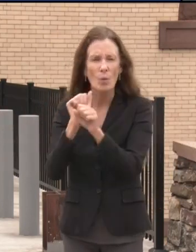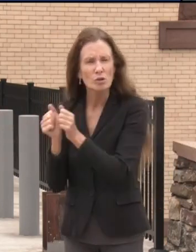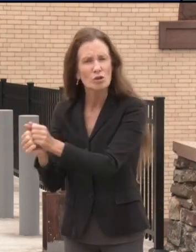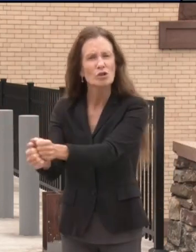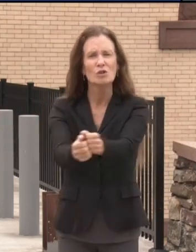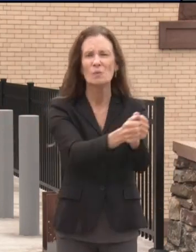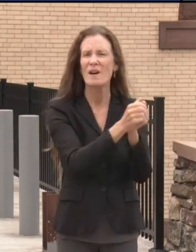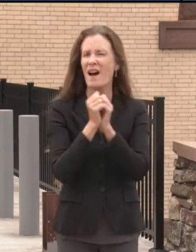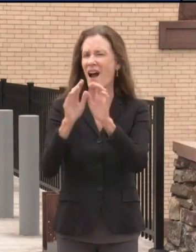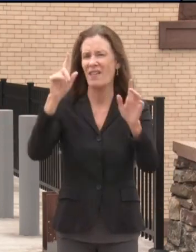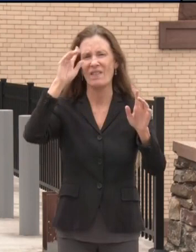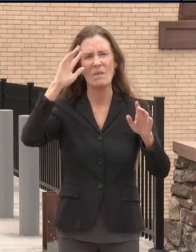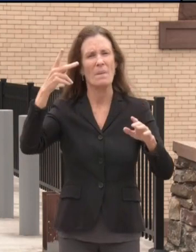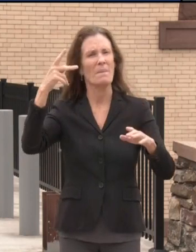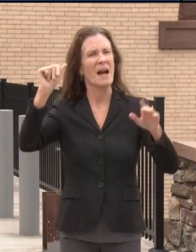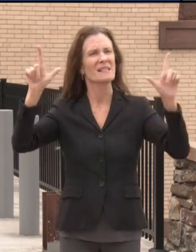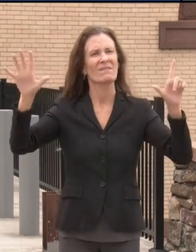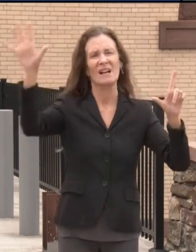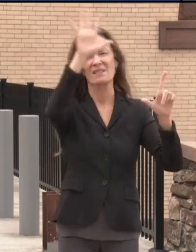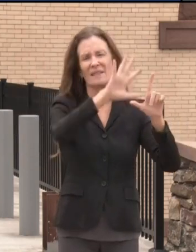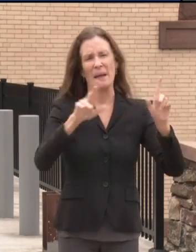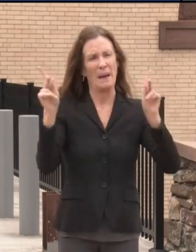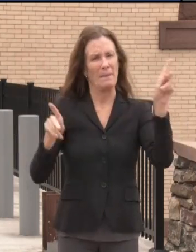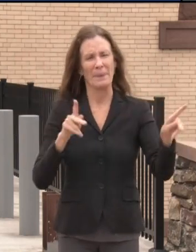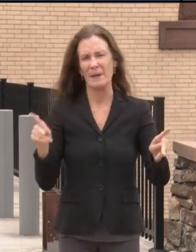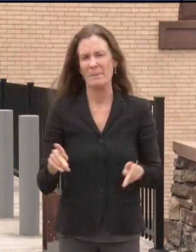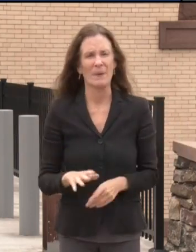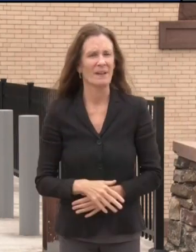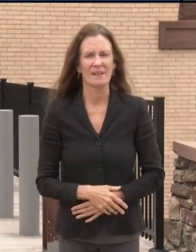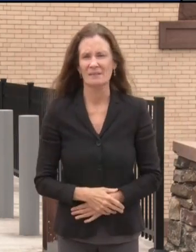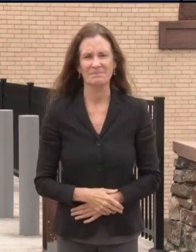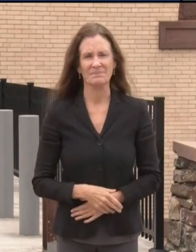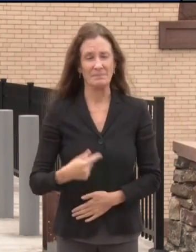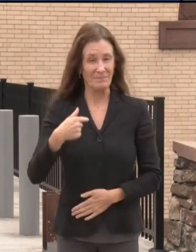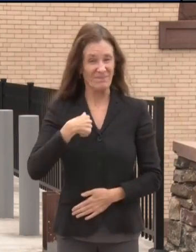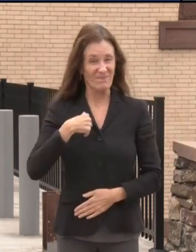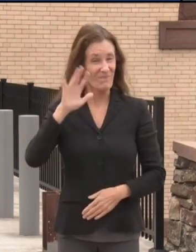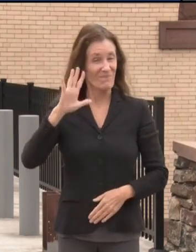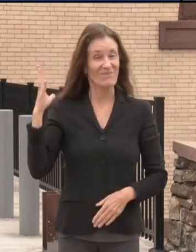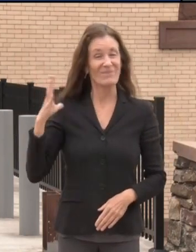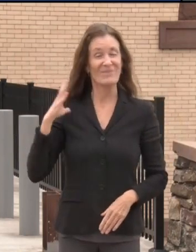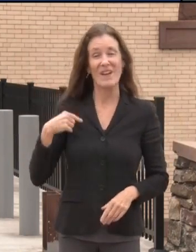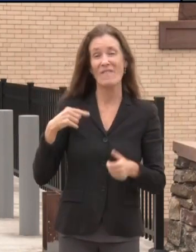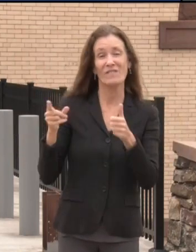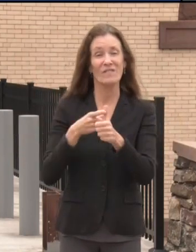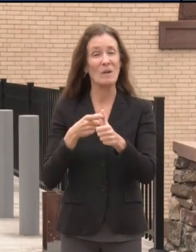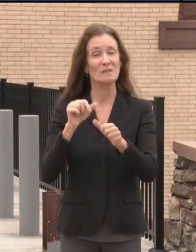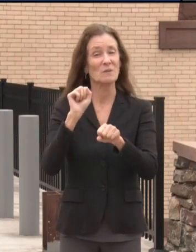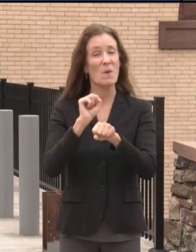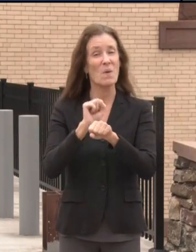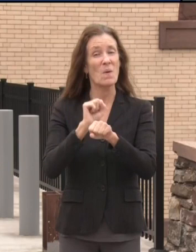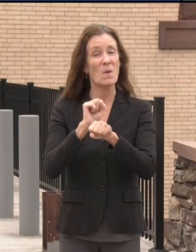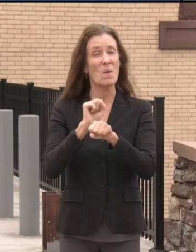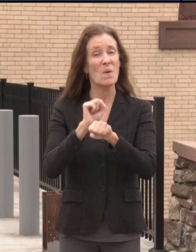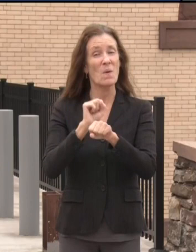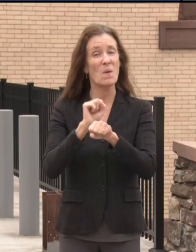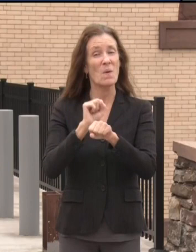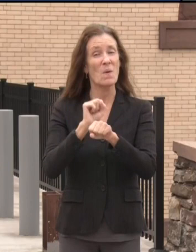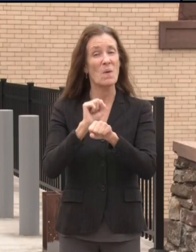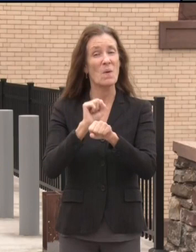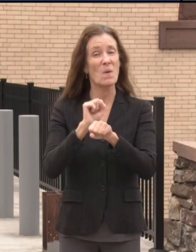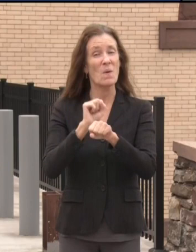community. In one of my first jobs, there was a sign on the wall that said, if there's dignity in all work,